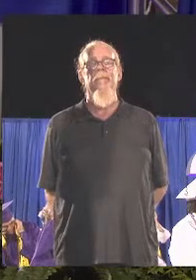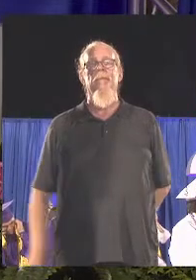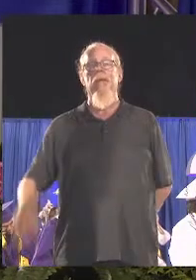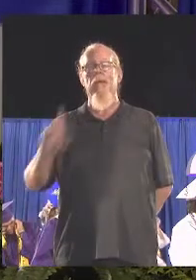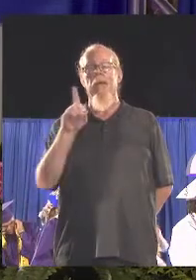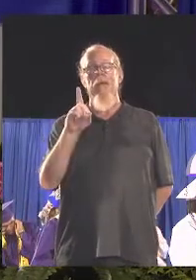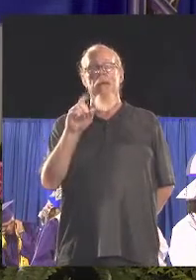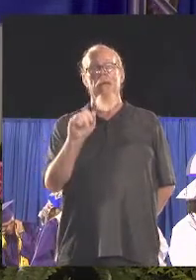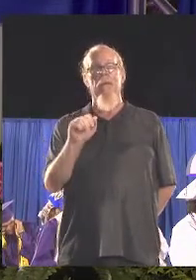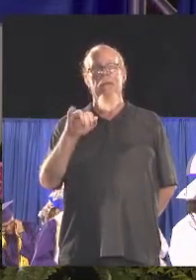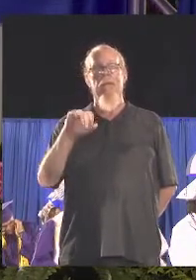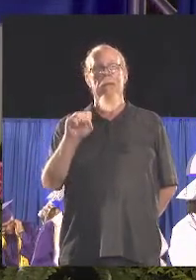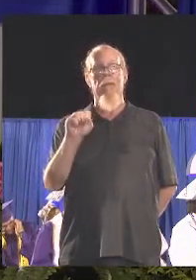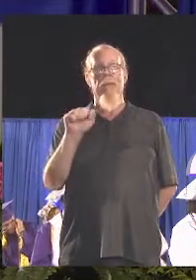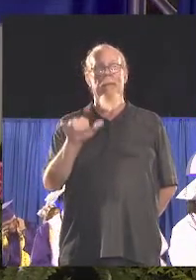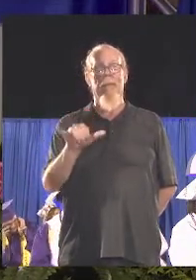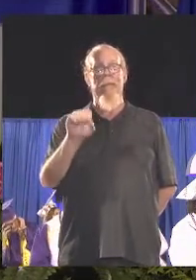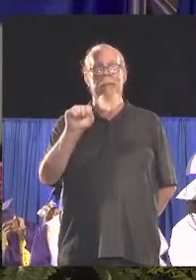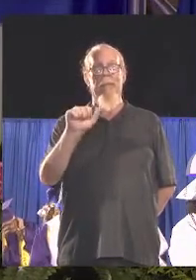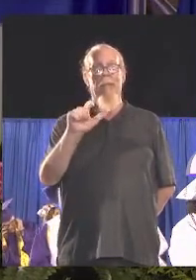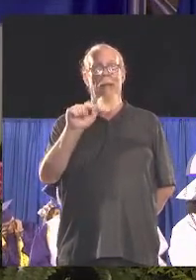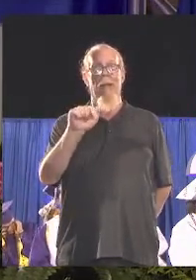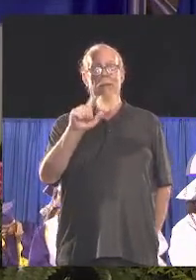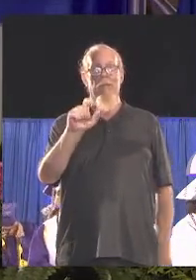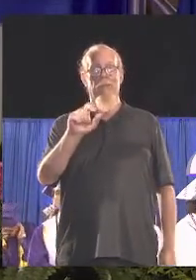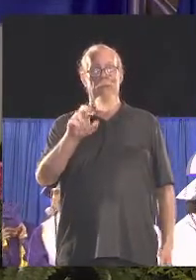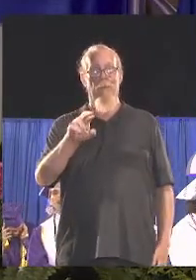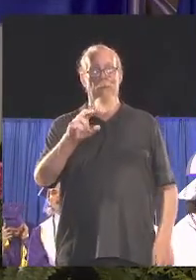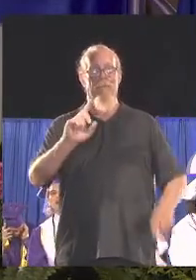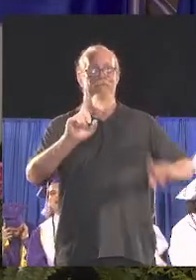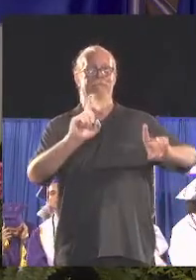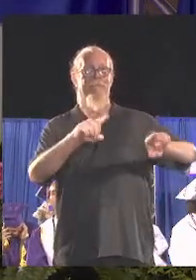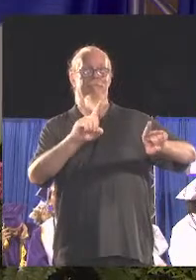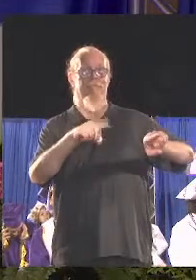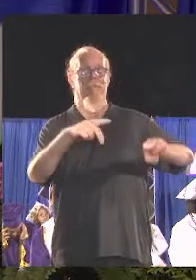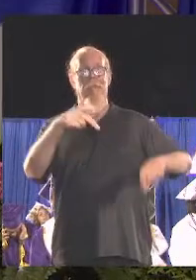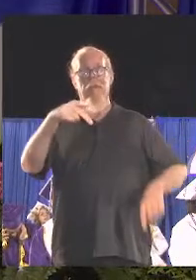Daisy M. Salazar, Palo Alto College.